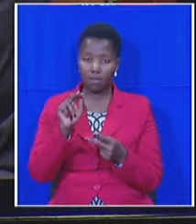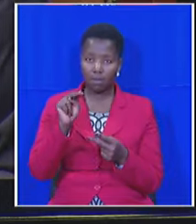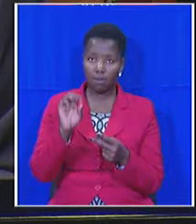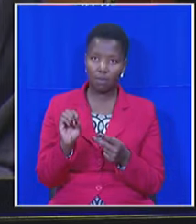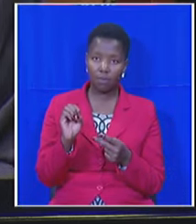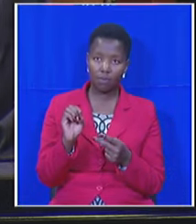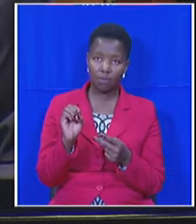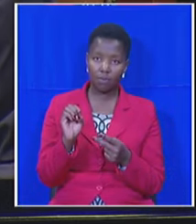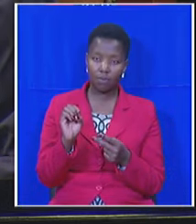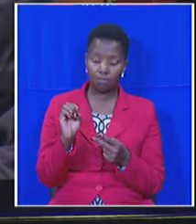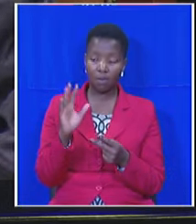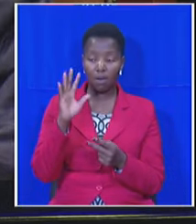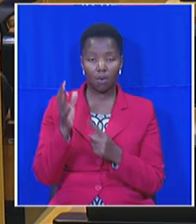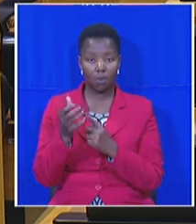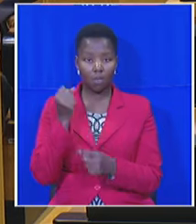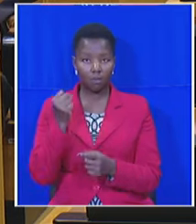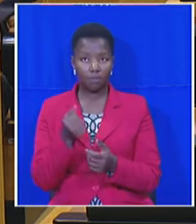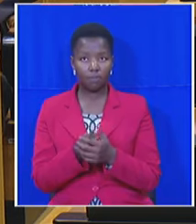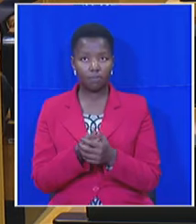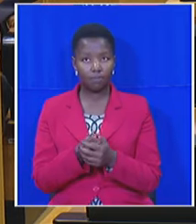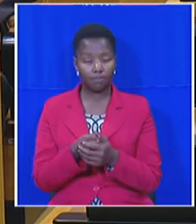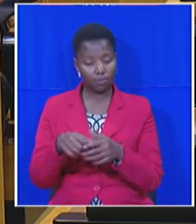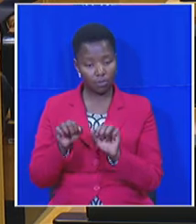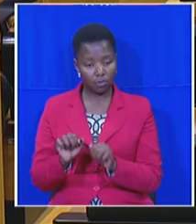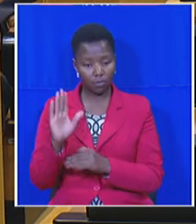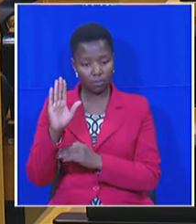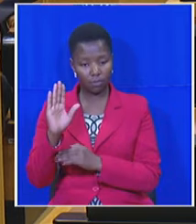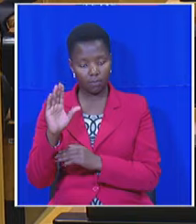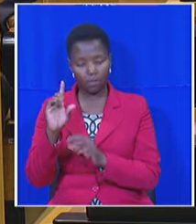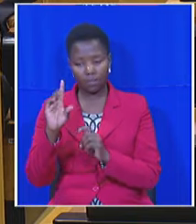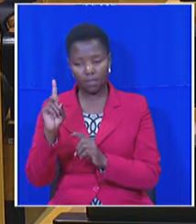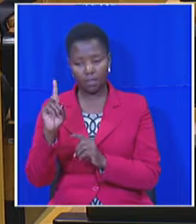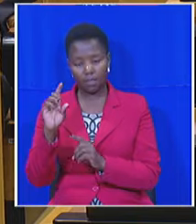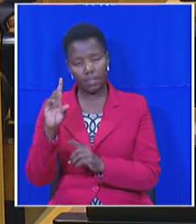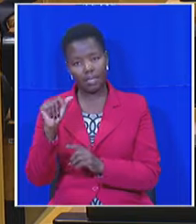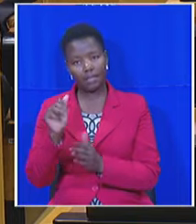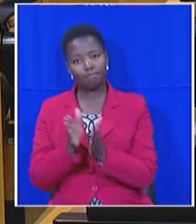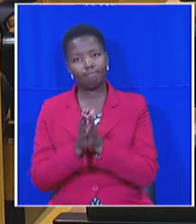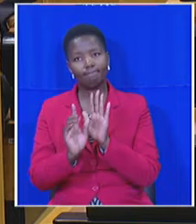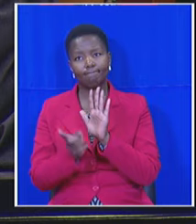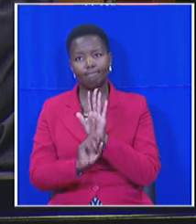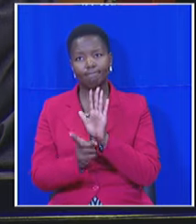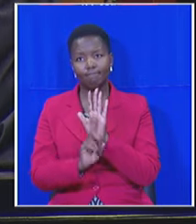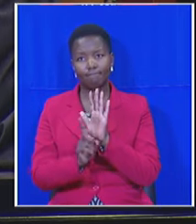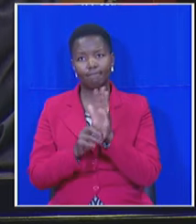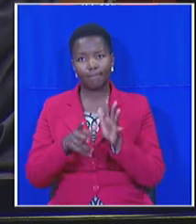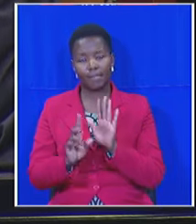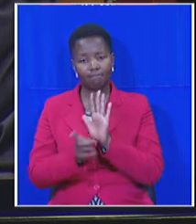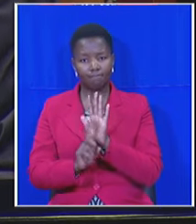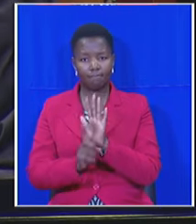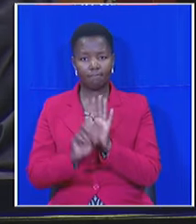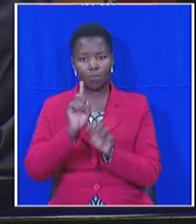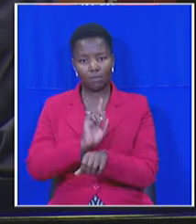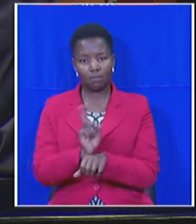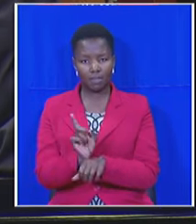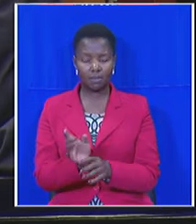no. I think the ayes have it. Chairperson, the DA calls for a division. Thank you. A division having been called for, the bells will be rung for 1